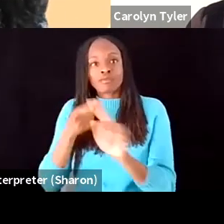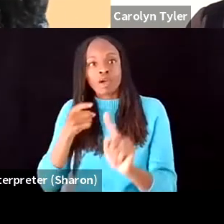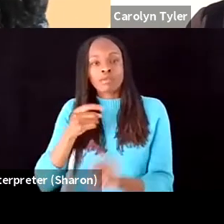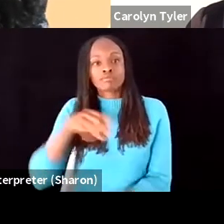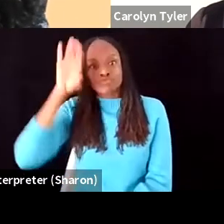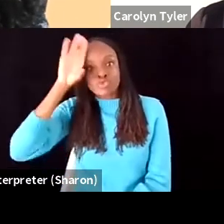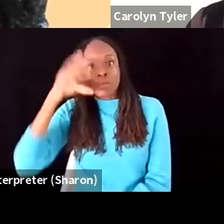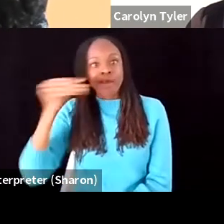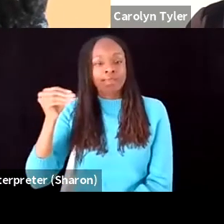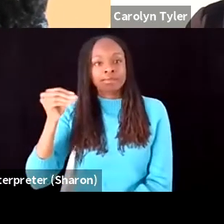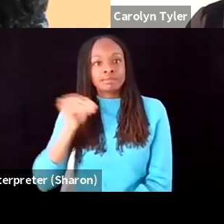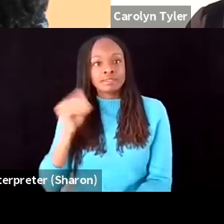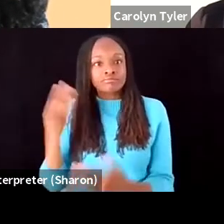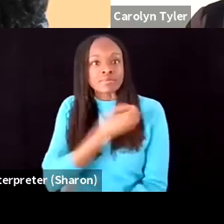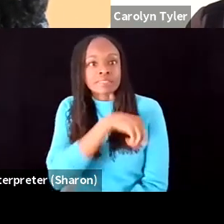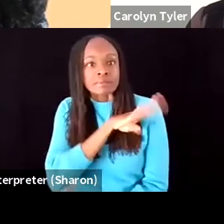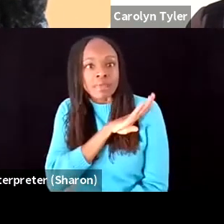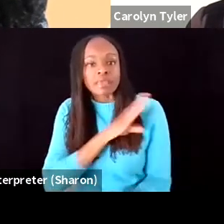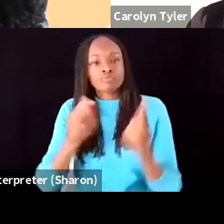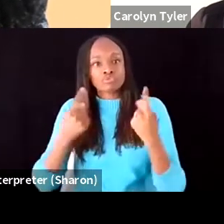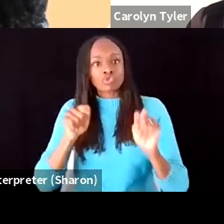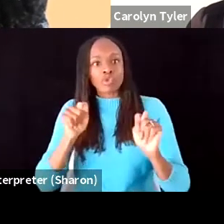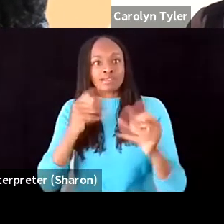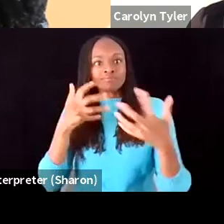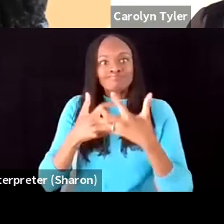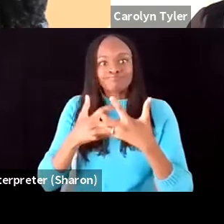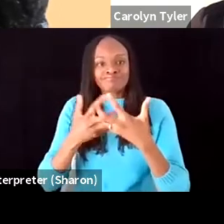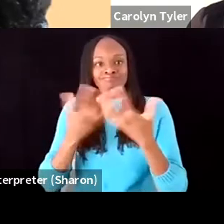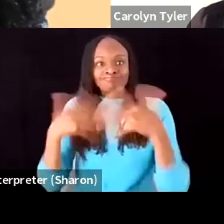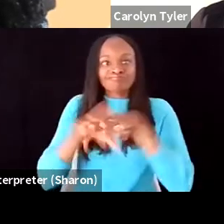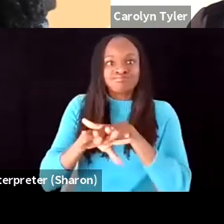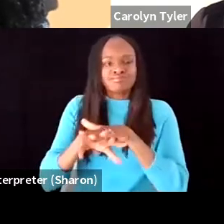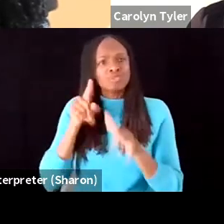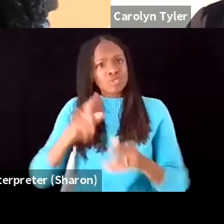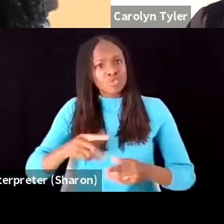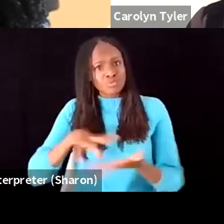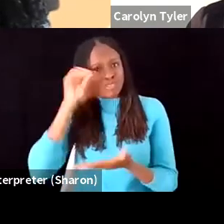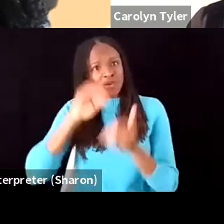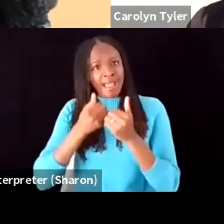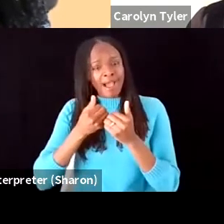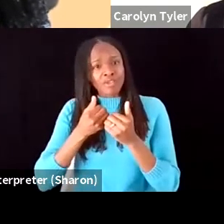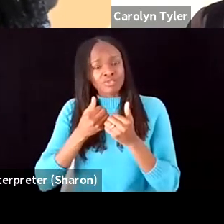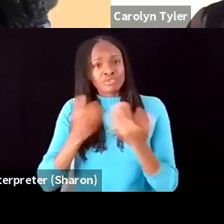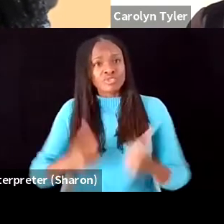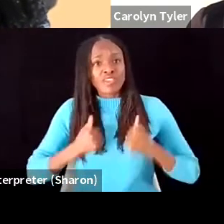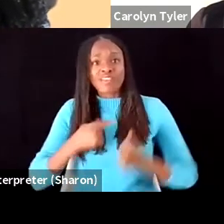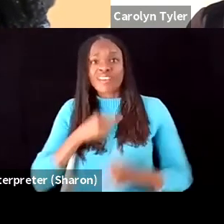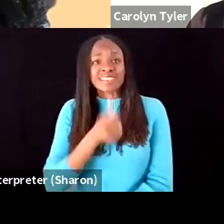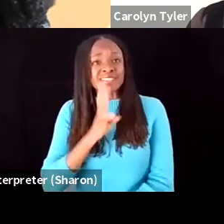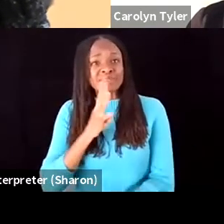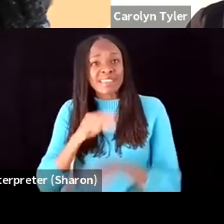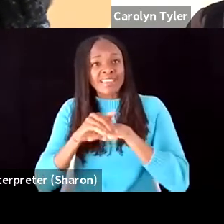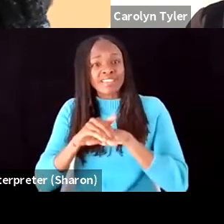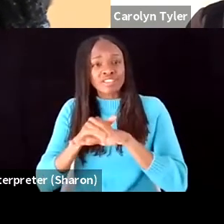fit in. And you know, you learn how to survive in an environment where I didn't speak English till I was 6 years old, you know, so